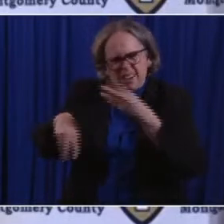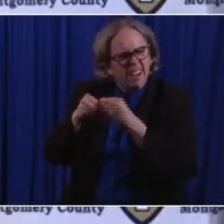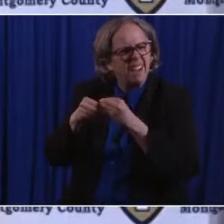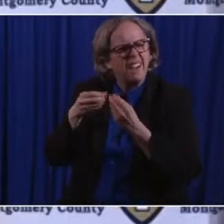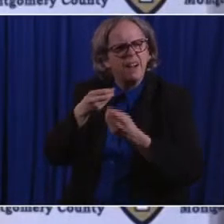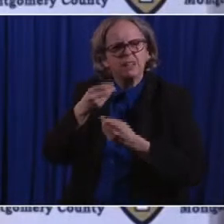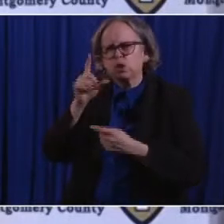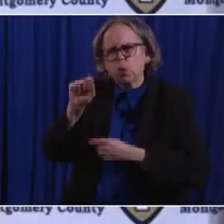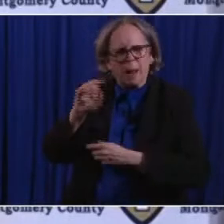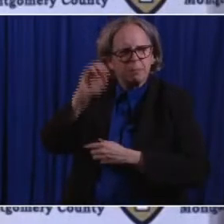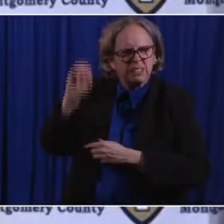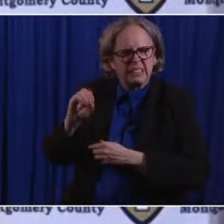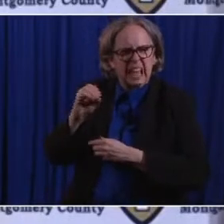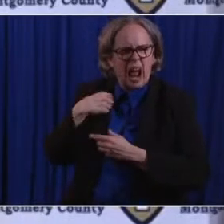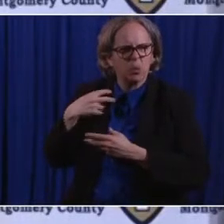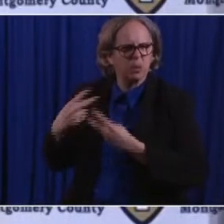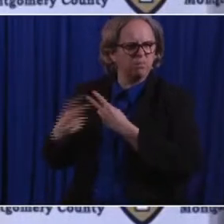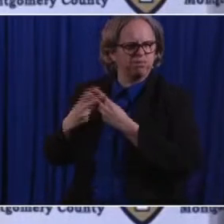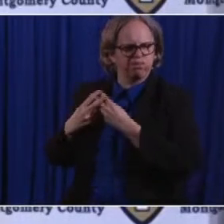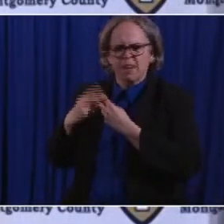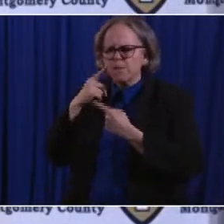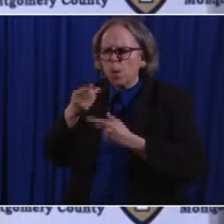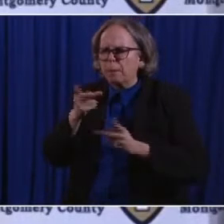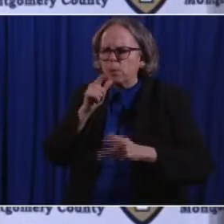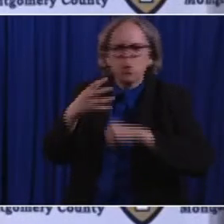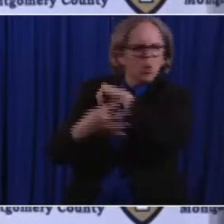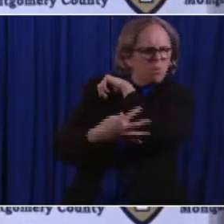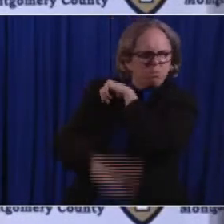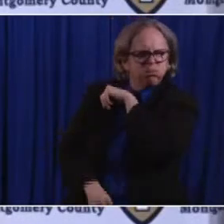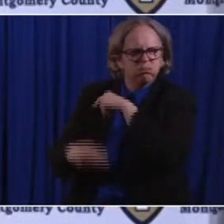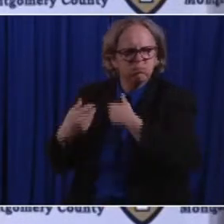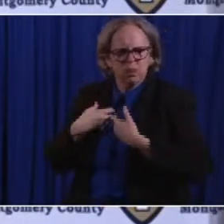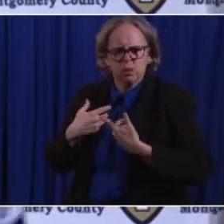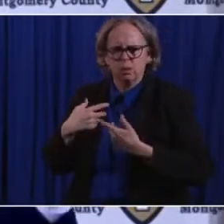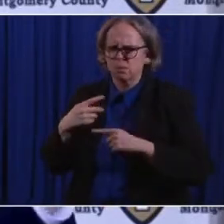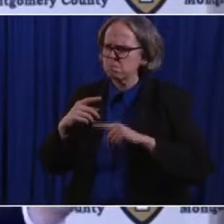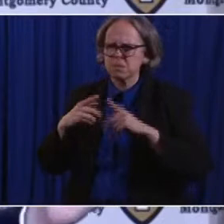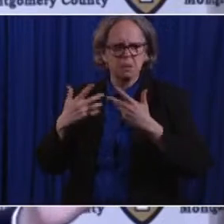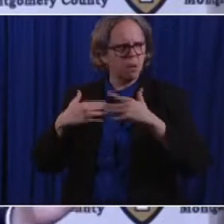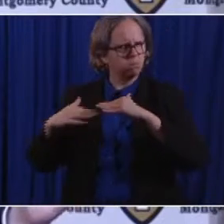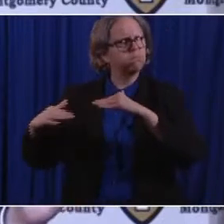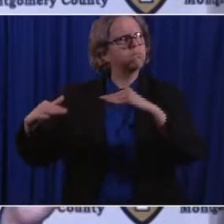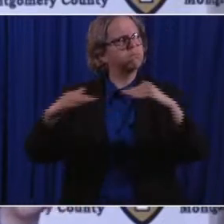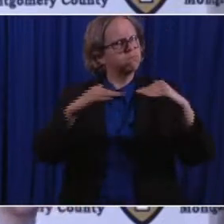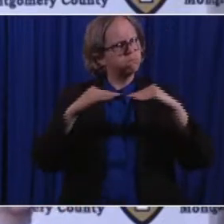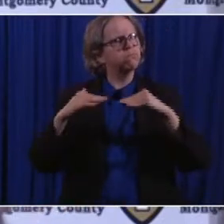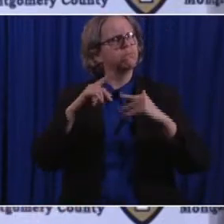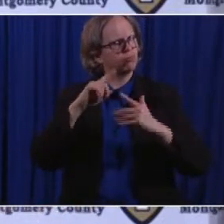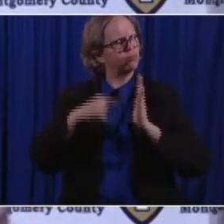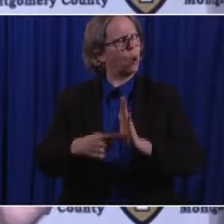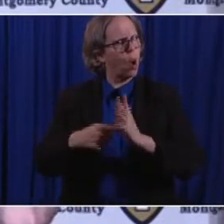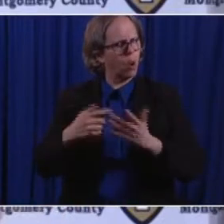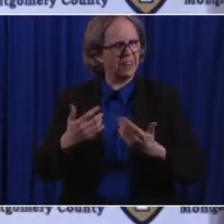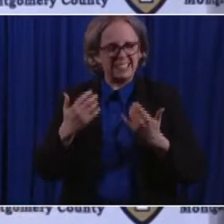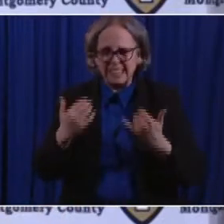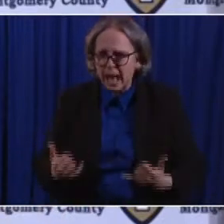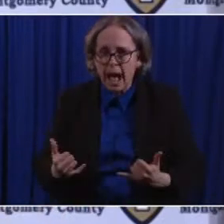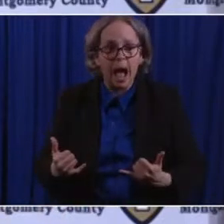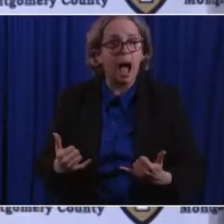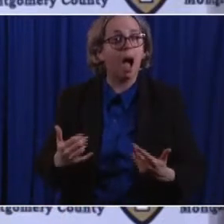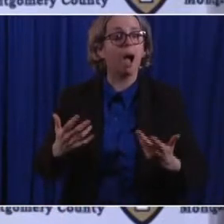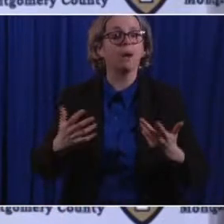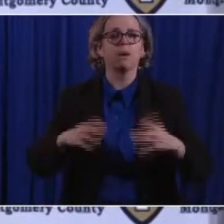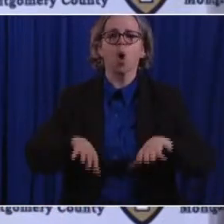but basically every county has been getting the same. Now that we are totally wide open and that anybody can get this, what